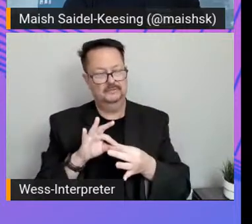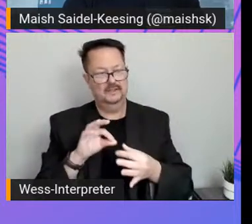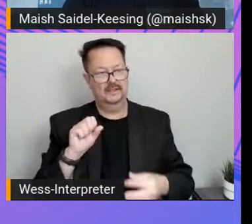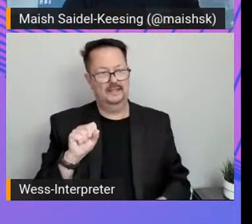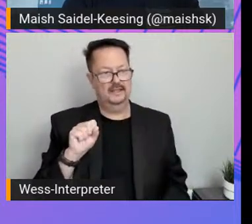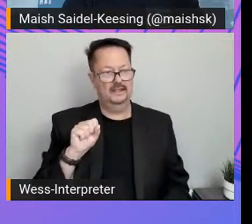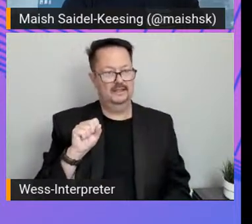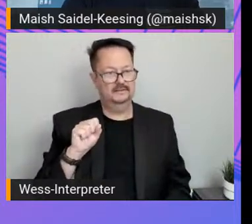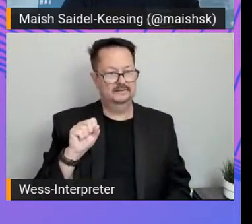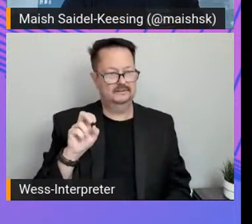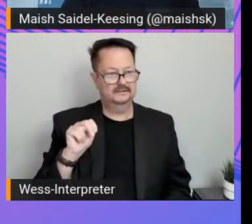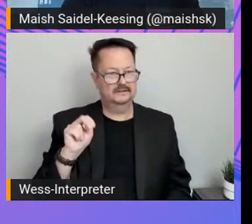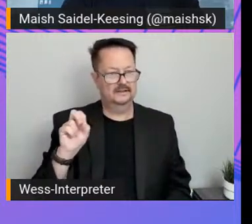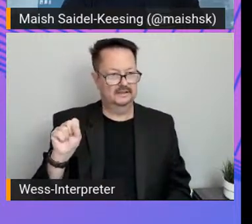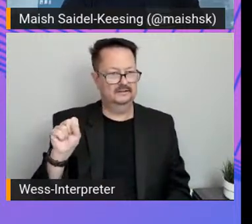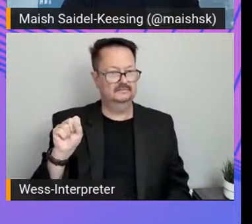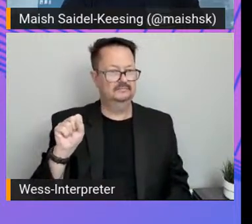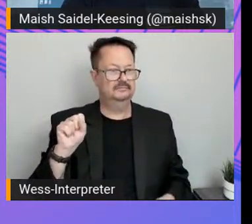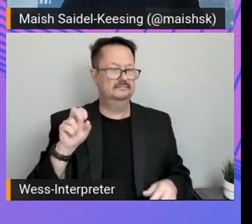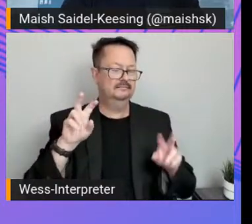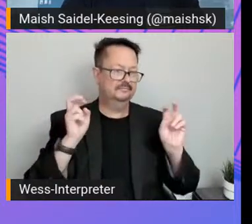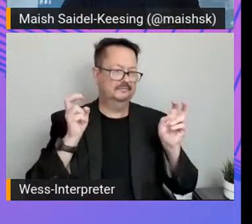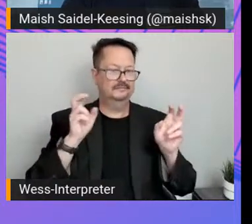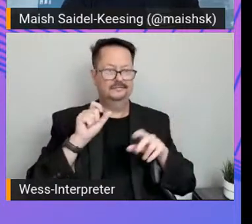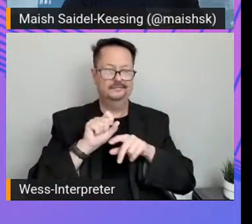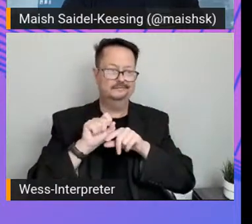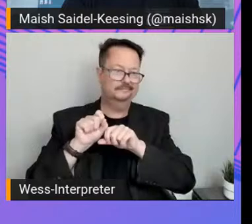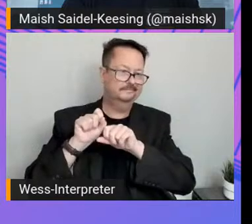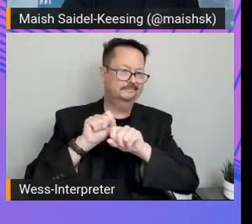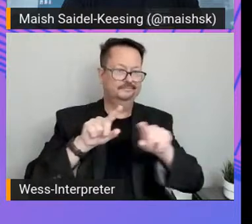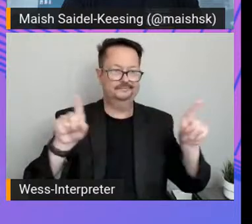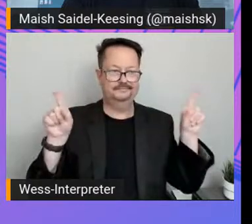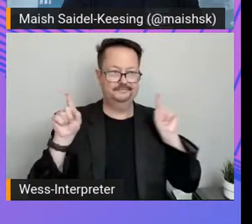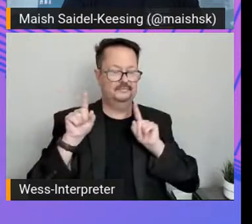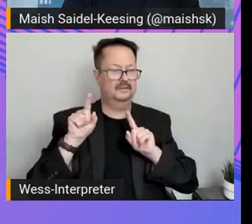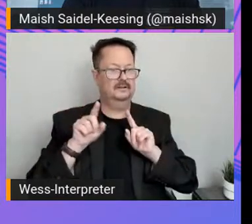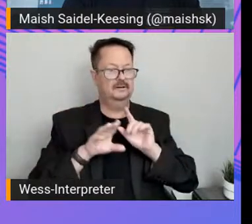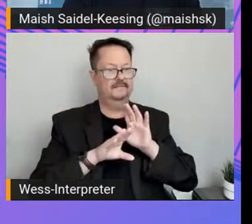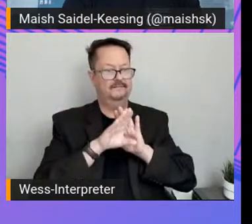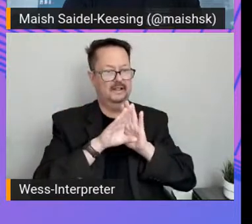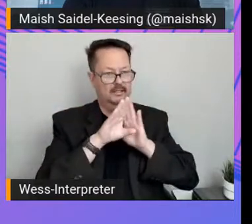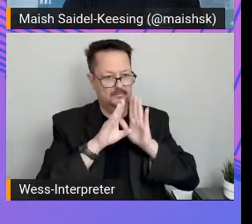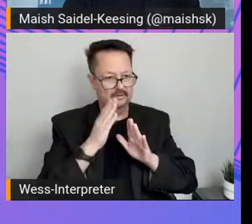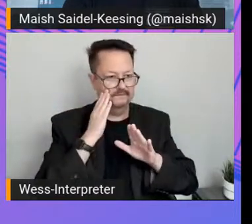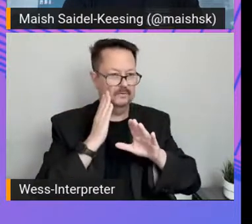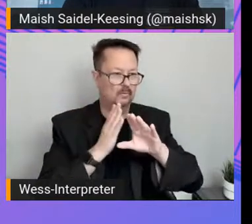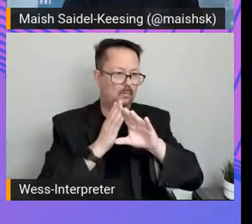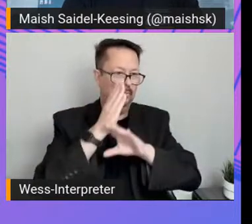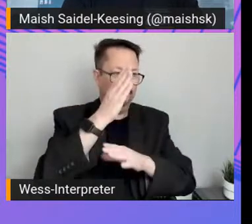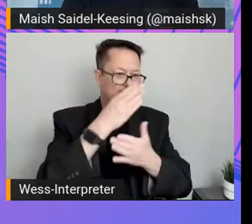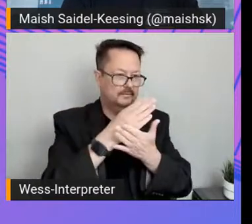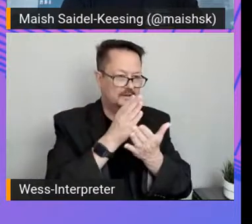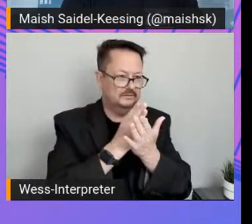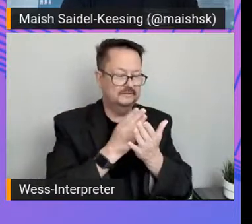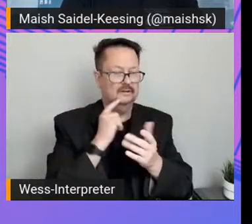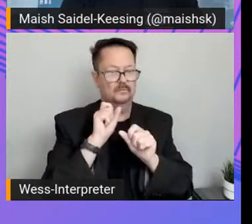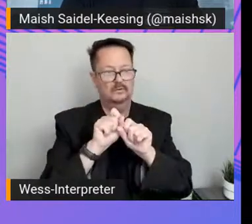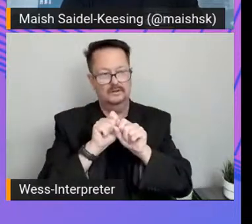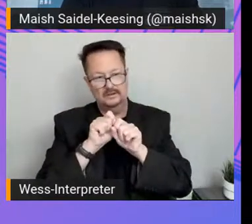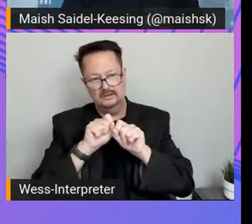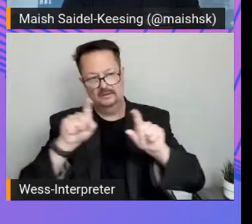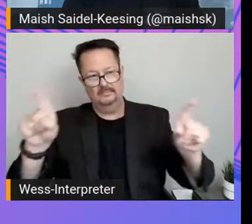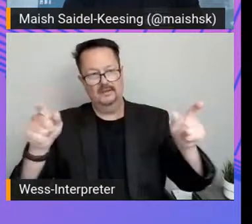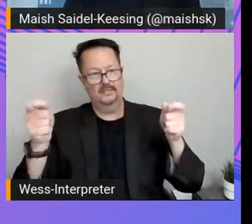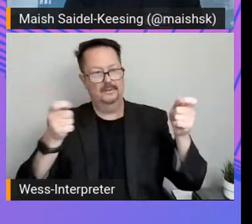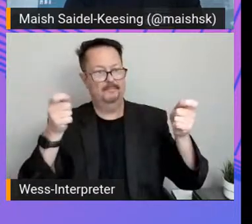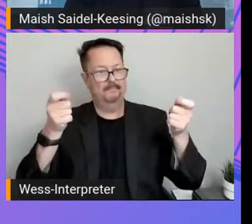goes to many different places. It'll email the developer when they're over budget. It'll email the developer's manager when they're over